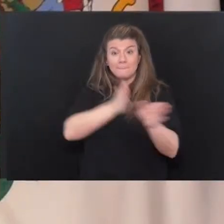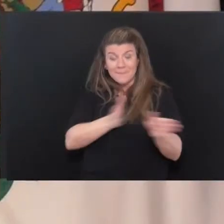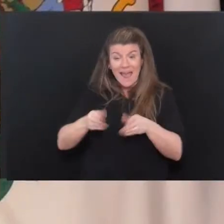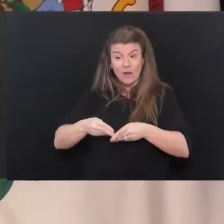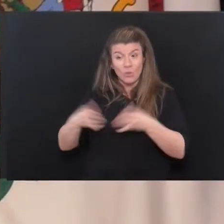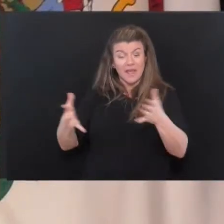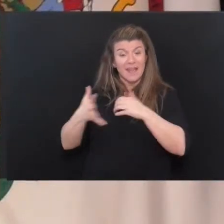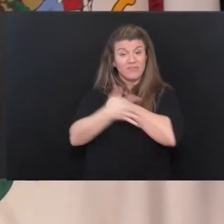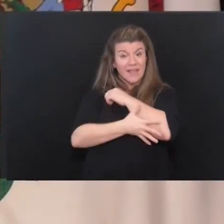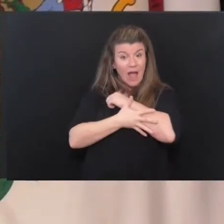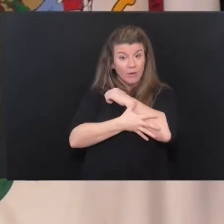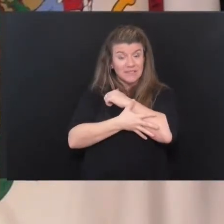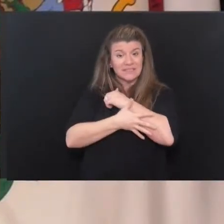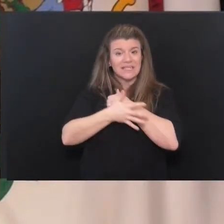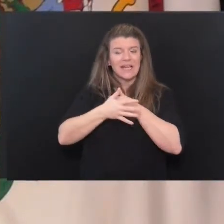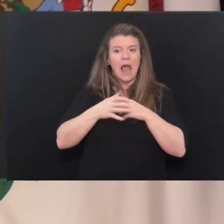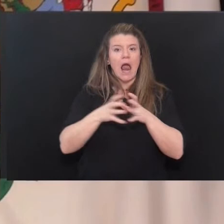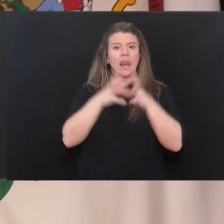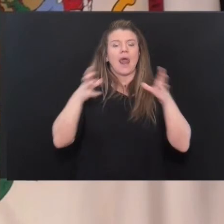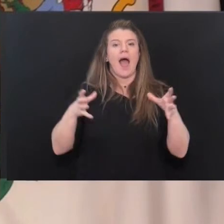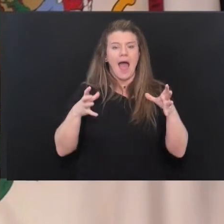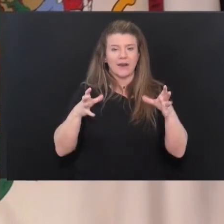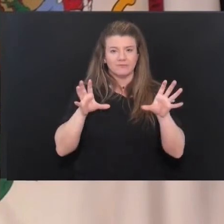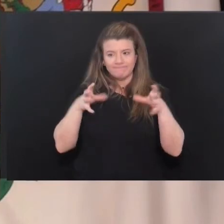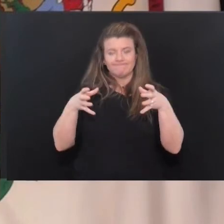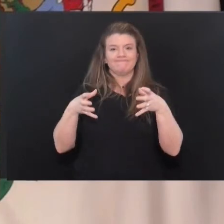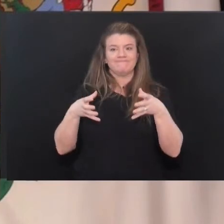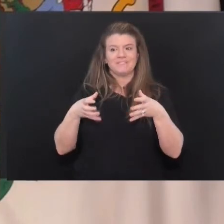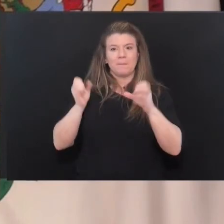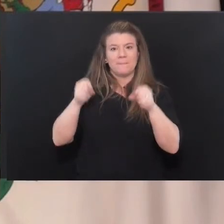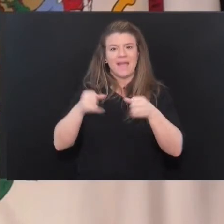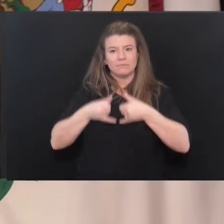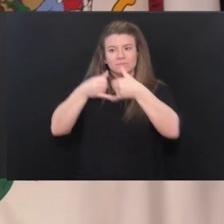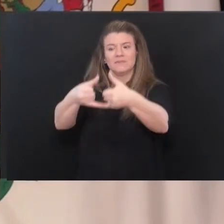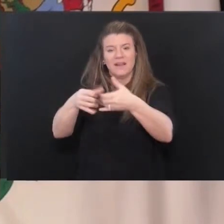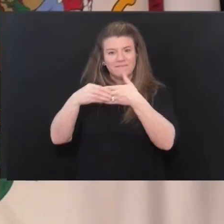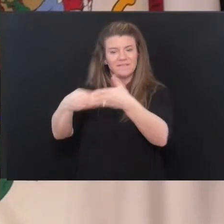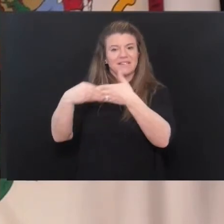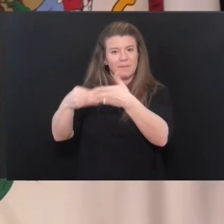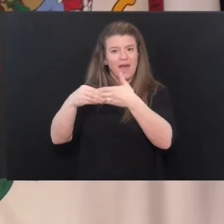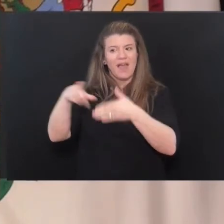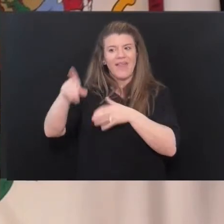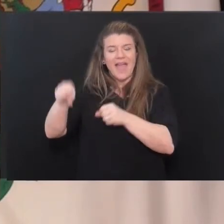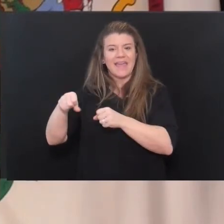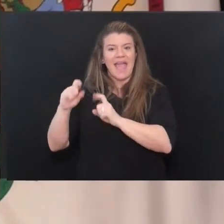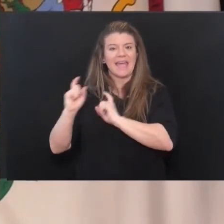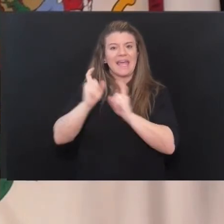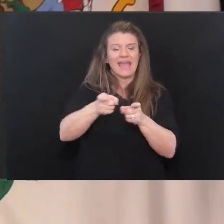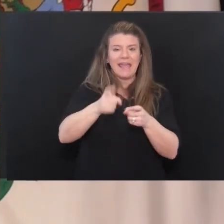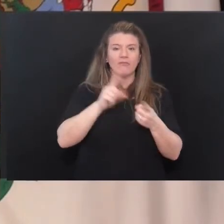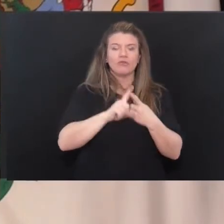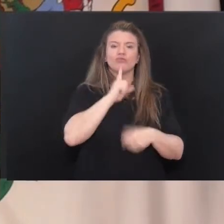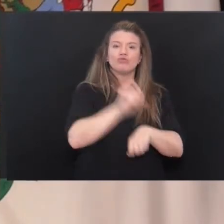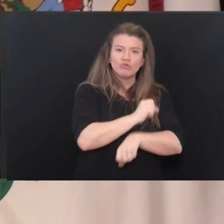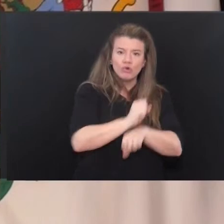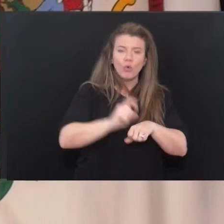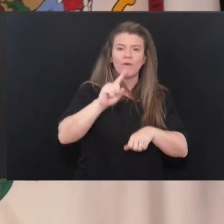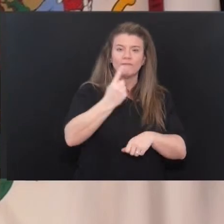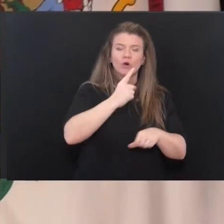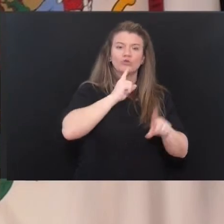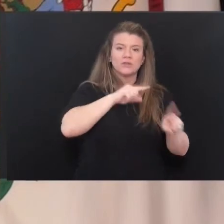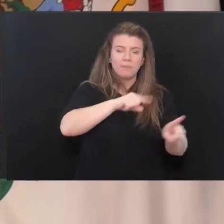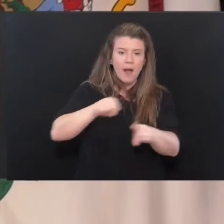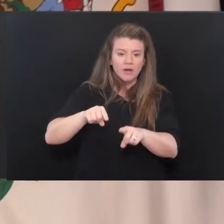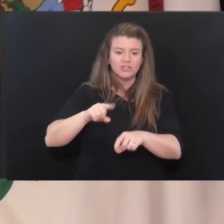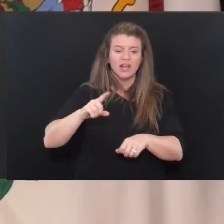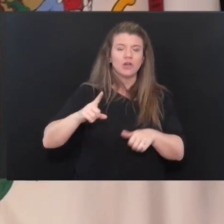an incredible amount of latitude to reward the people that are the true first responders, the people that